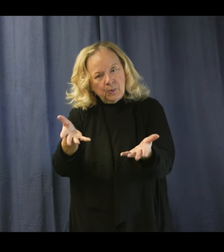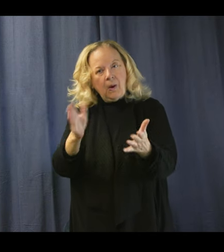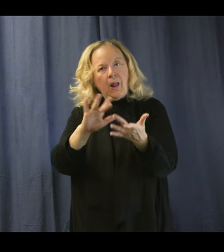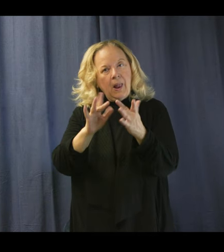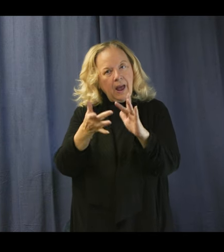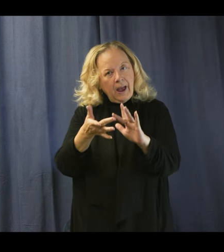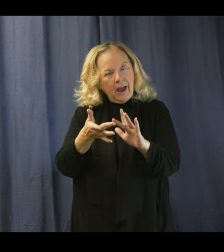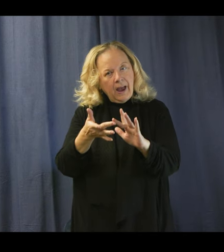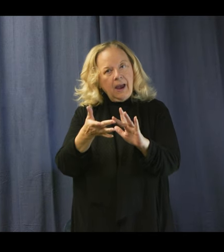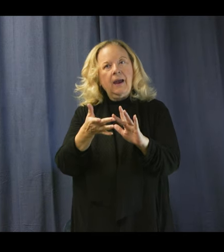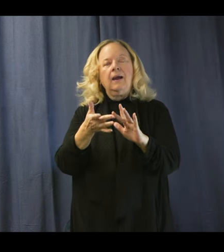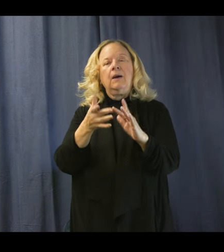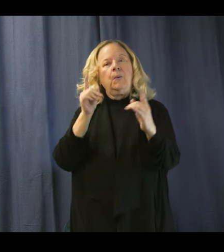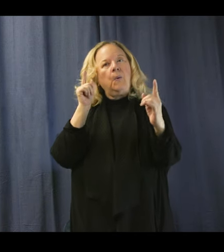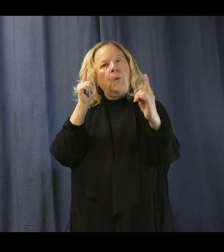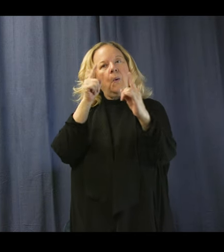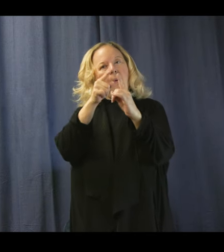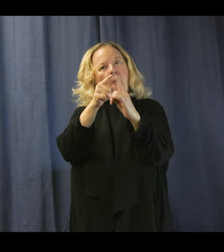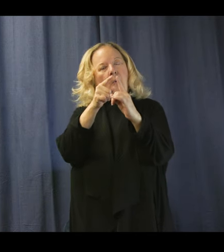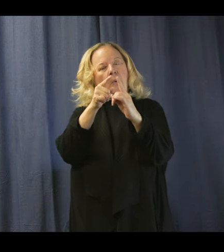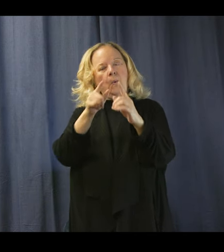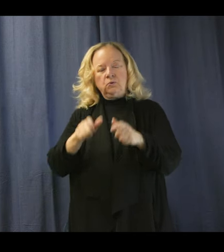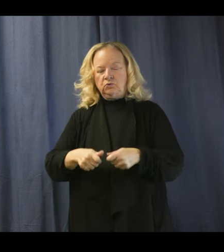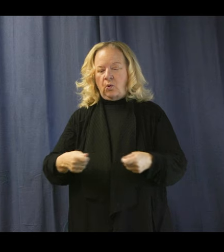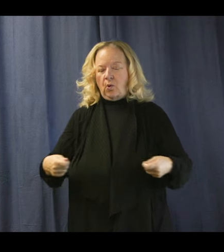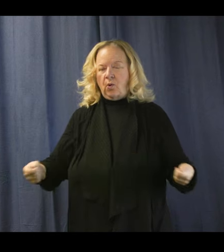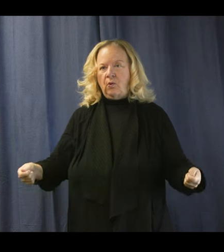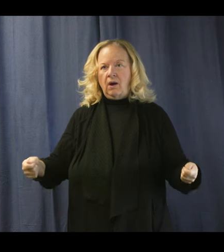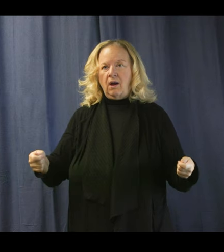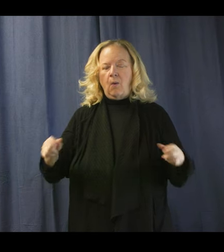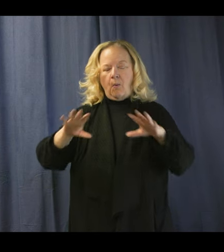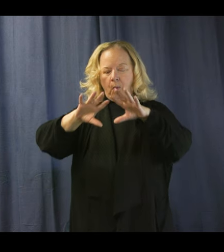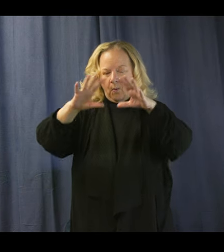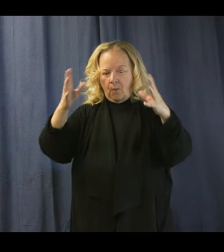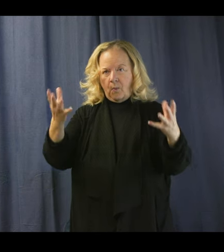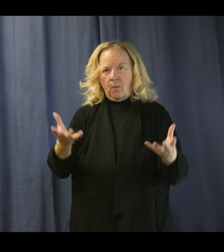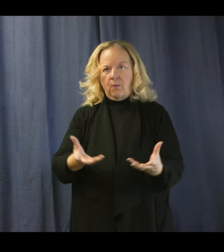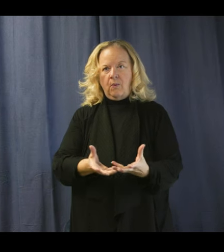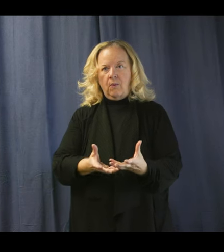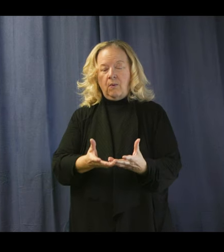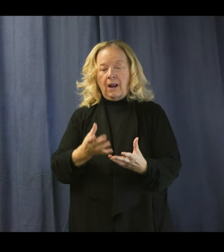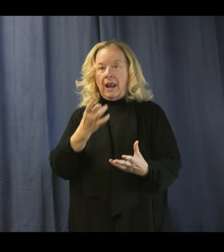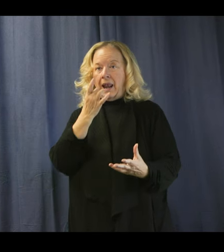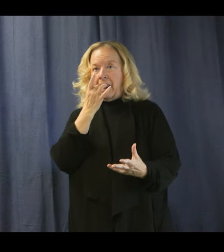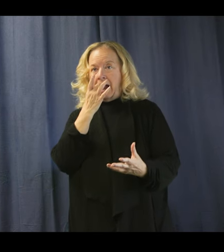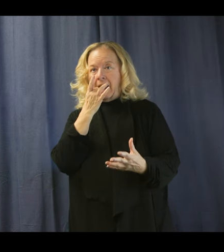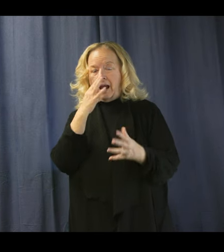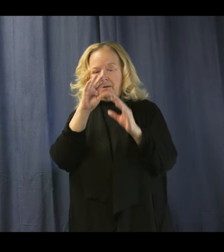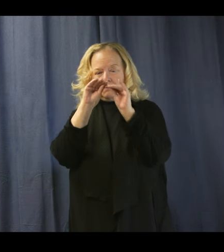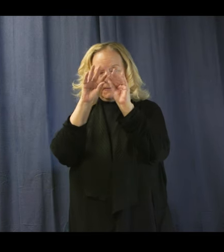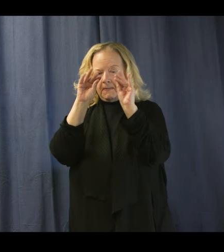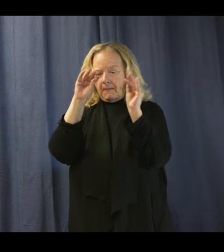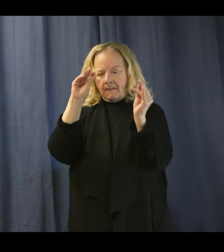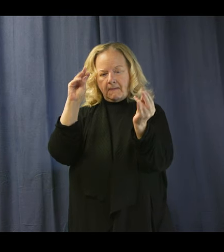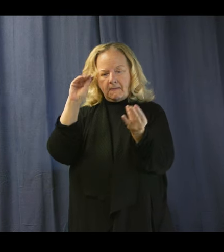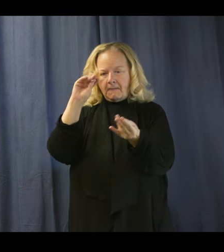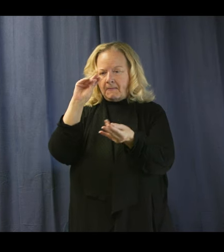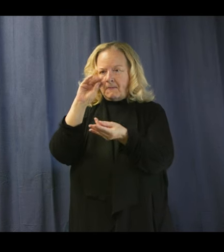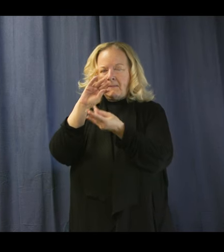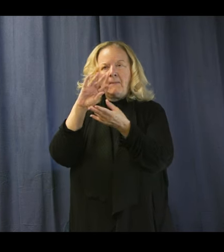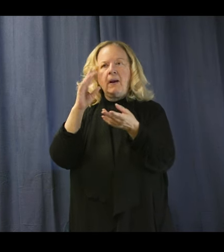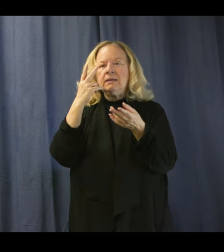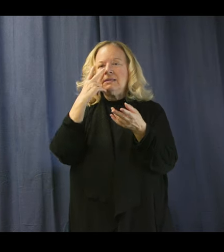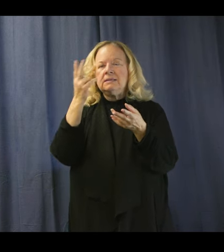here, our goal is always to take the Torah to the nations. And all these shining lights are people who are live streaming right